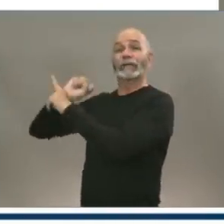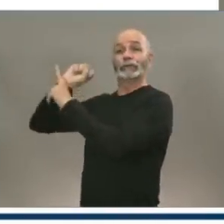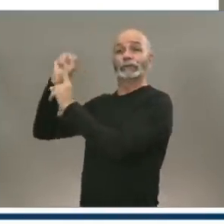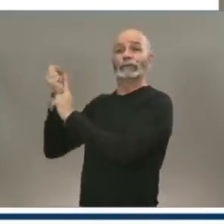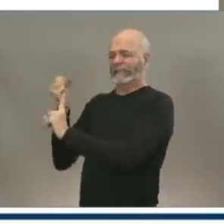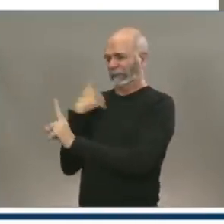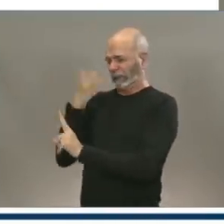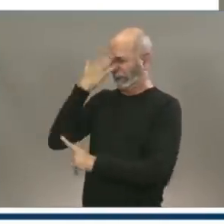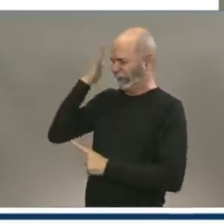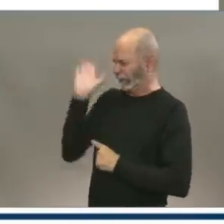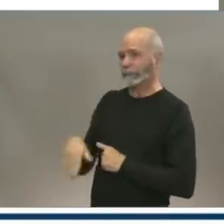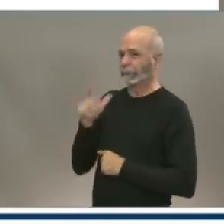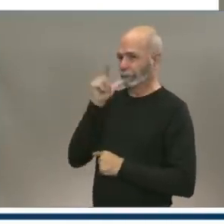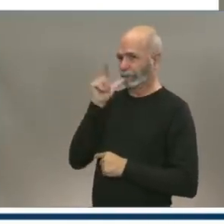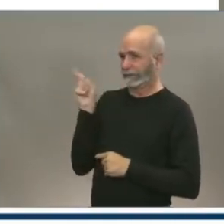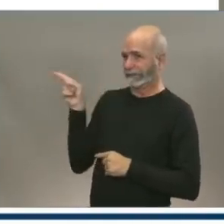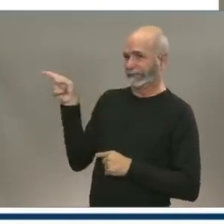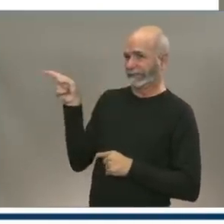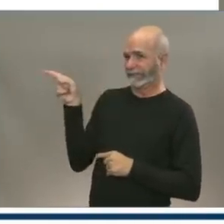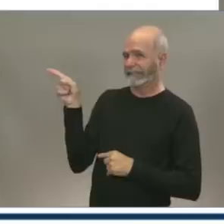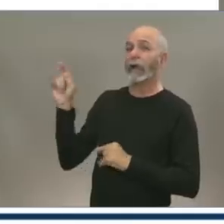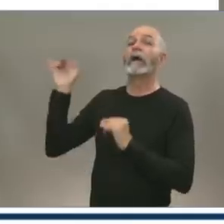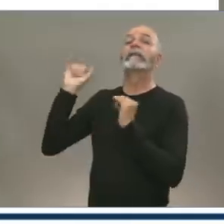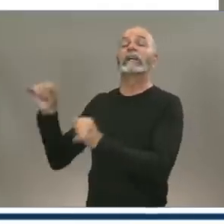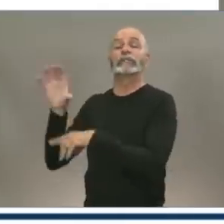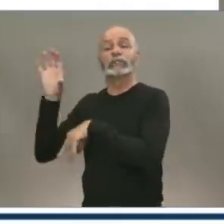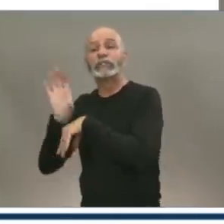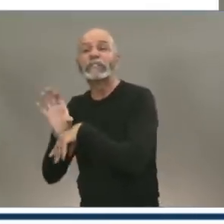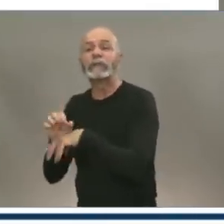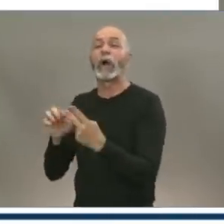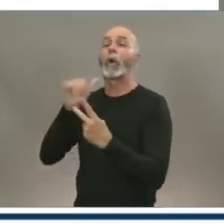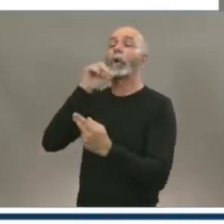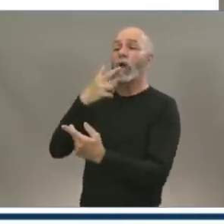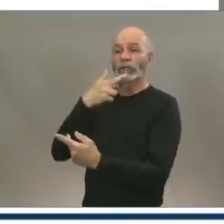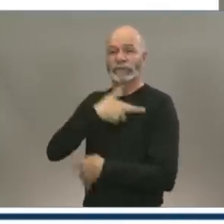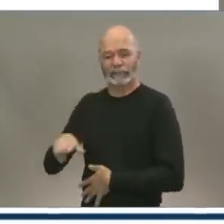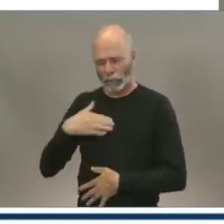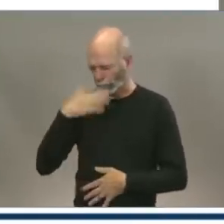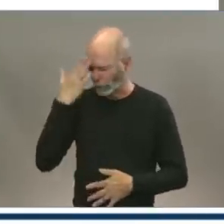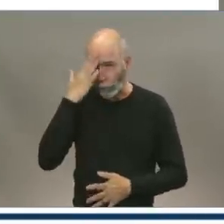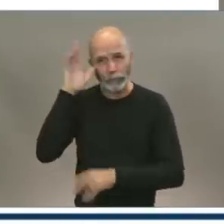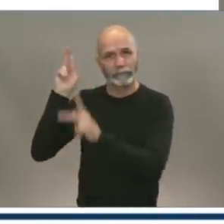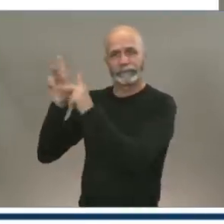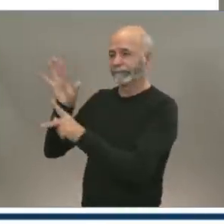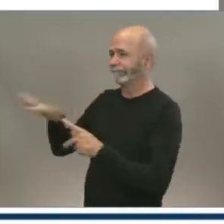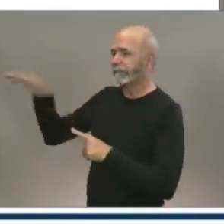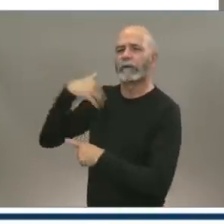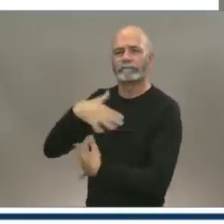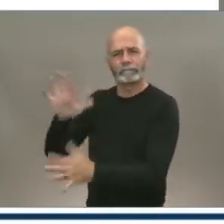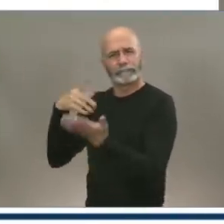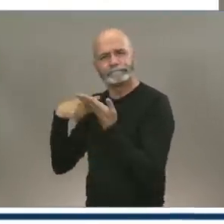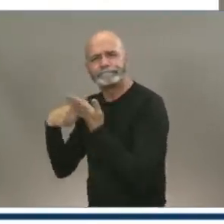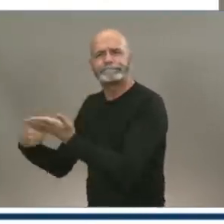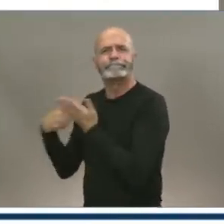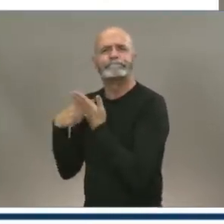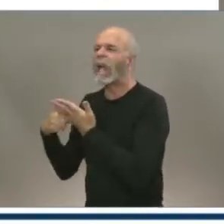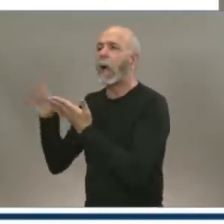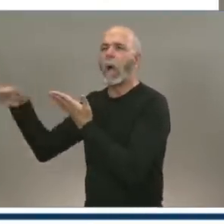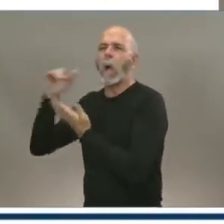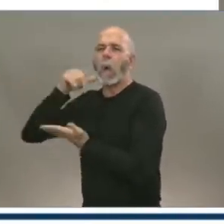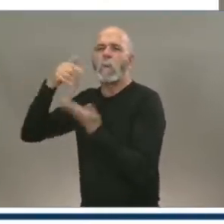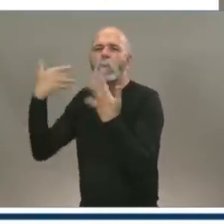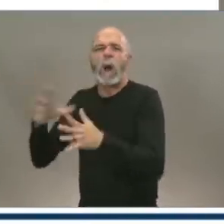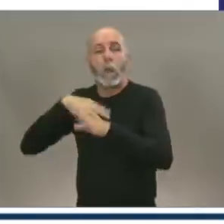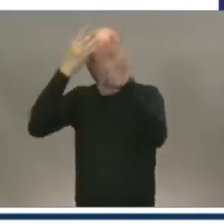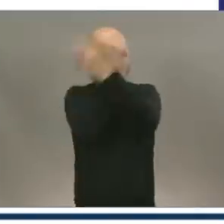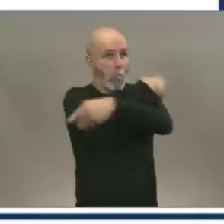knew the faith organizations that were involved, and we were able to reach out and communicate in other ways without having to do a public notification. Were you